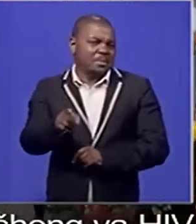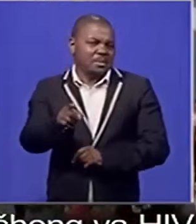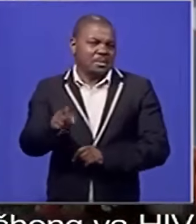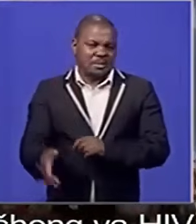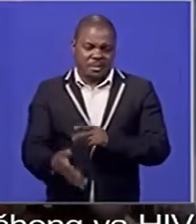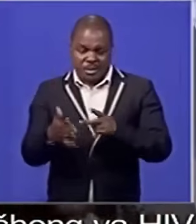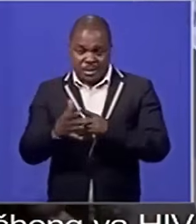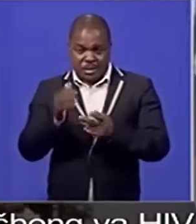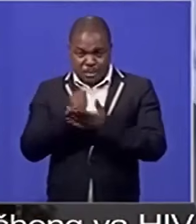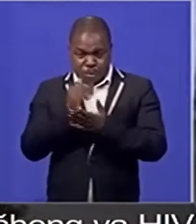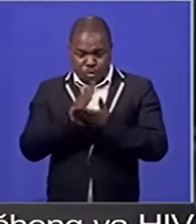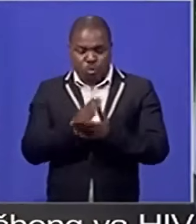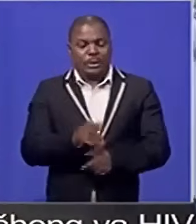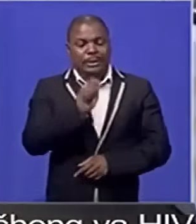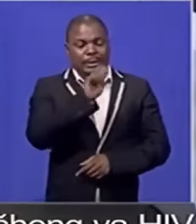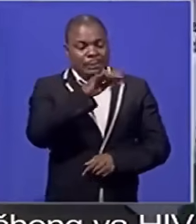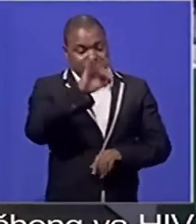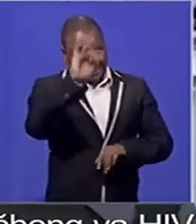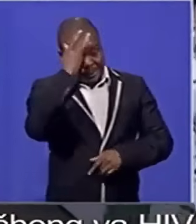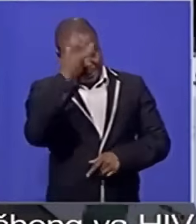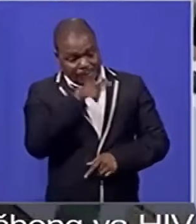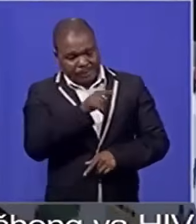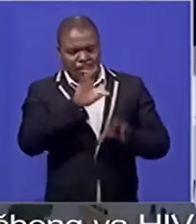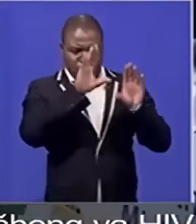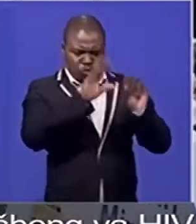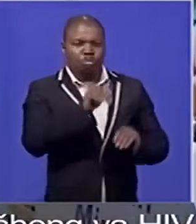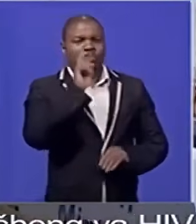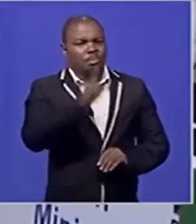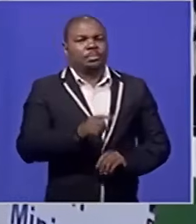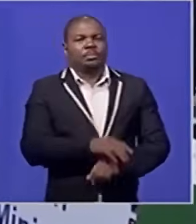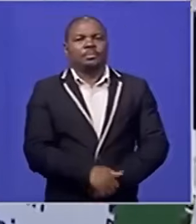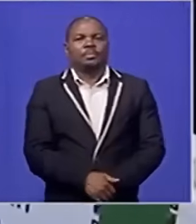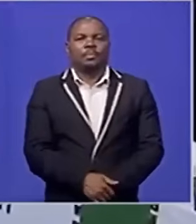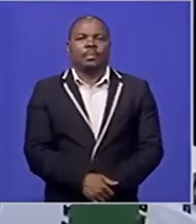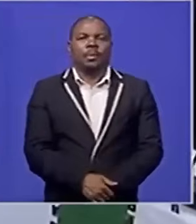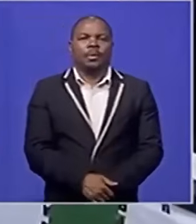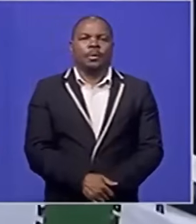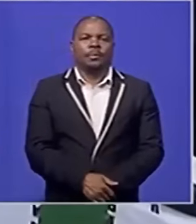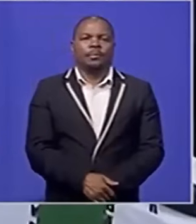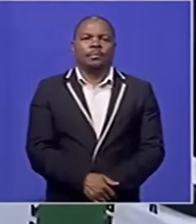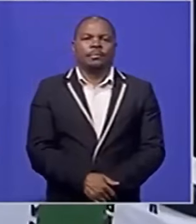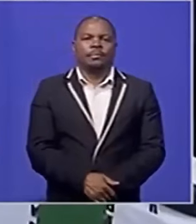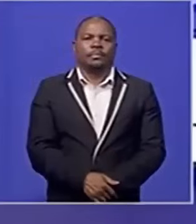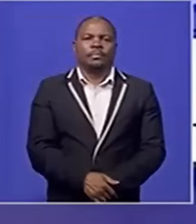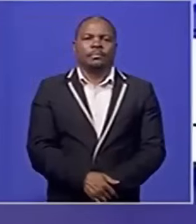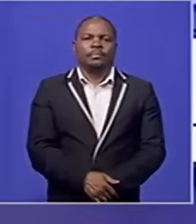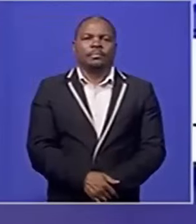go fedisiwe TB. Ke Katlego wa dikgang tsa SABC Polokwane.